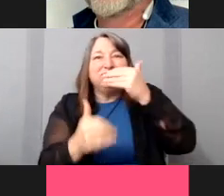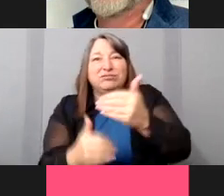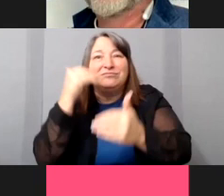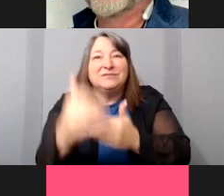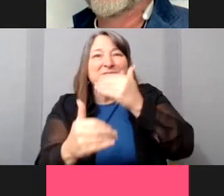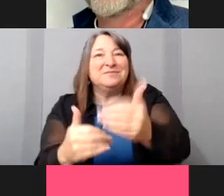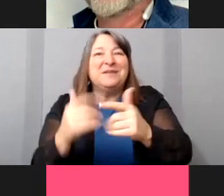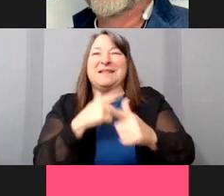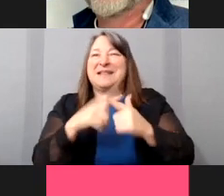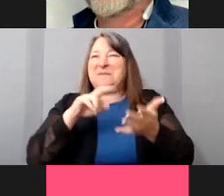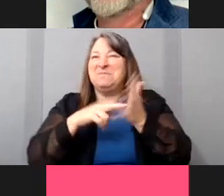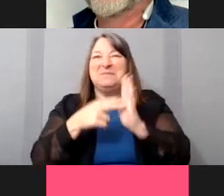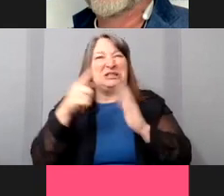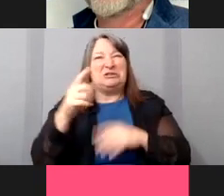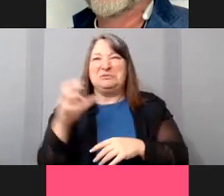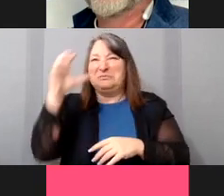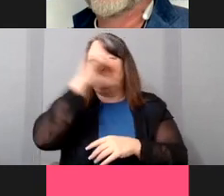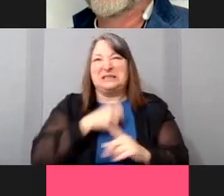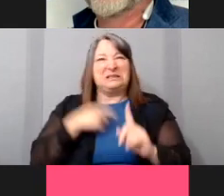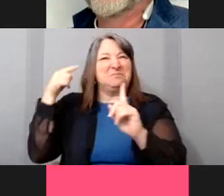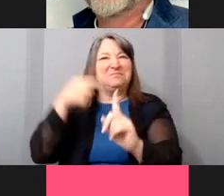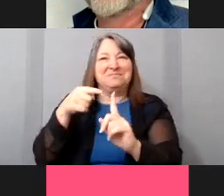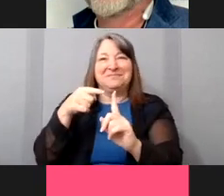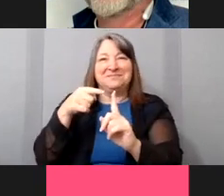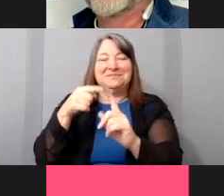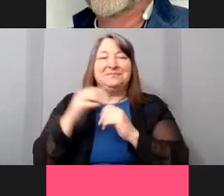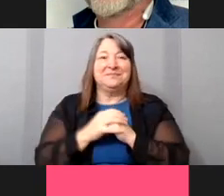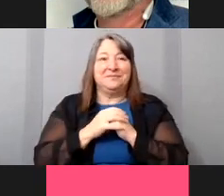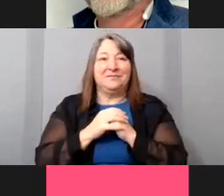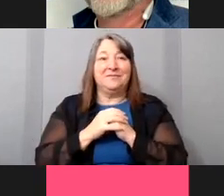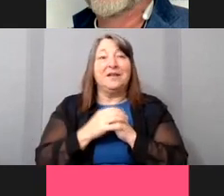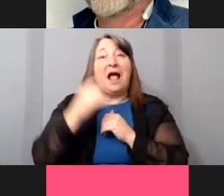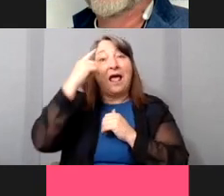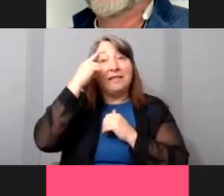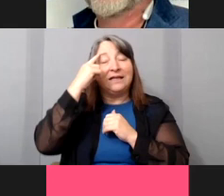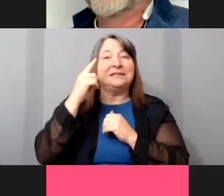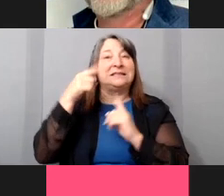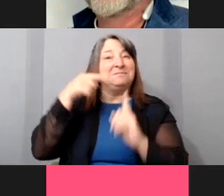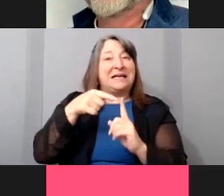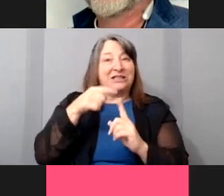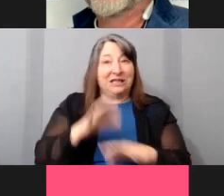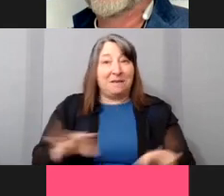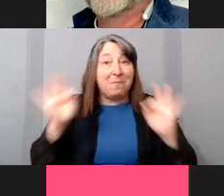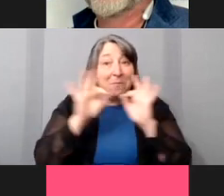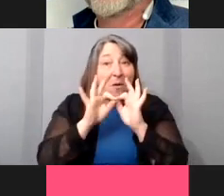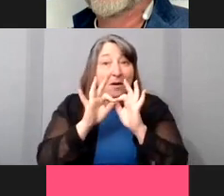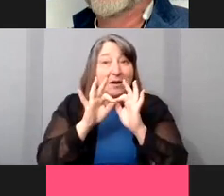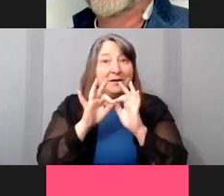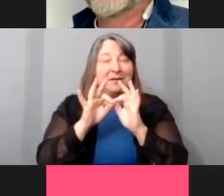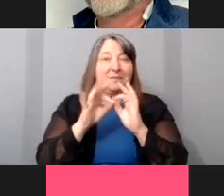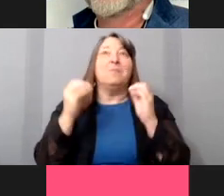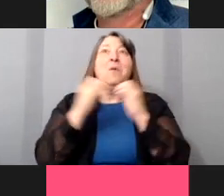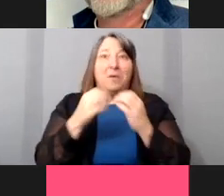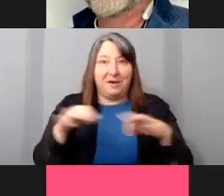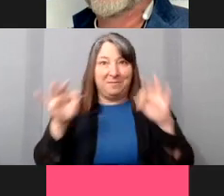right things to get there. I think it's especially important, and increasingly so as the years go by, to